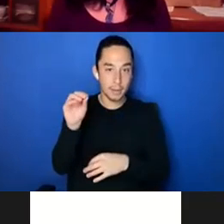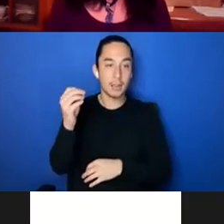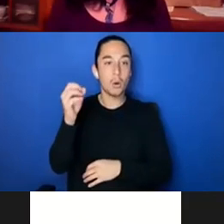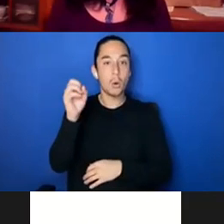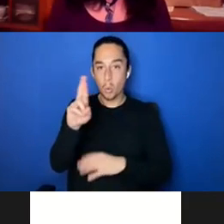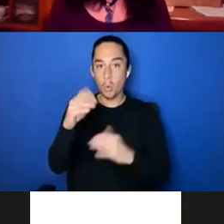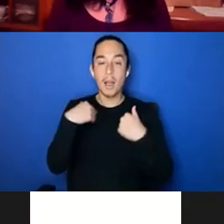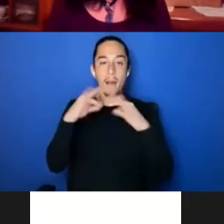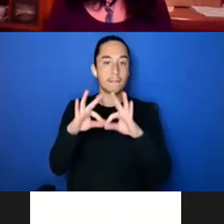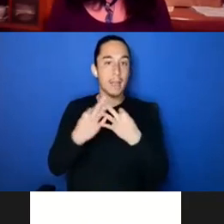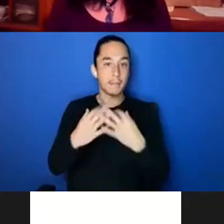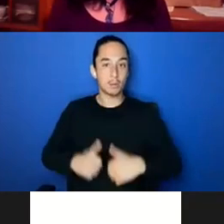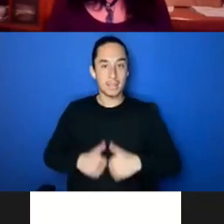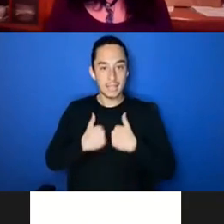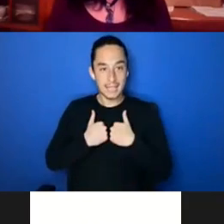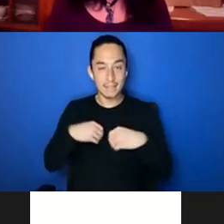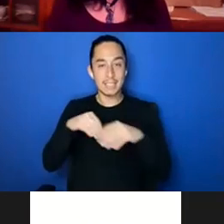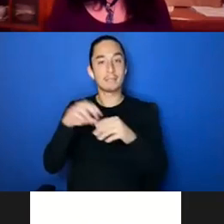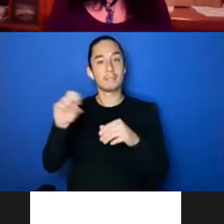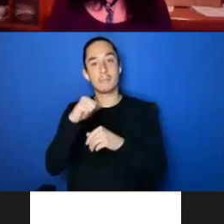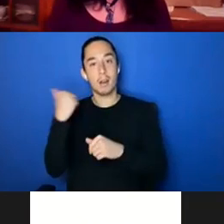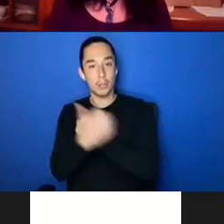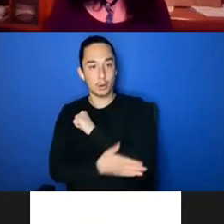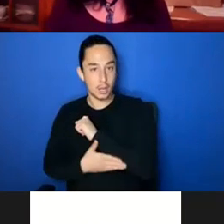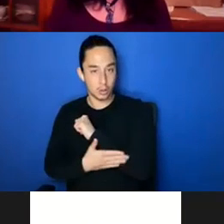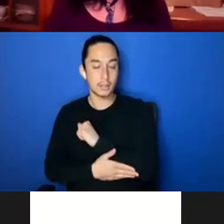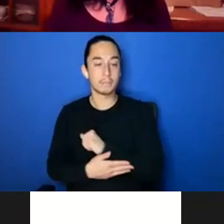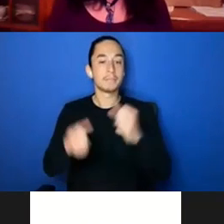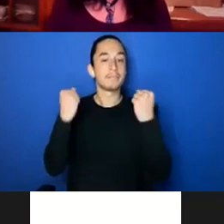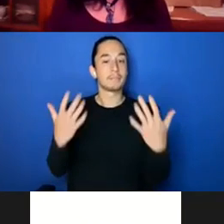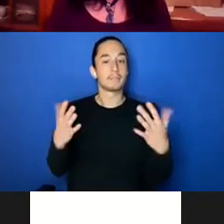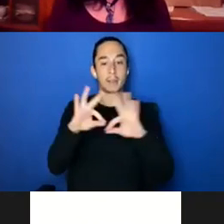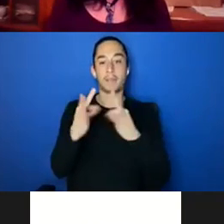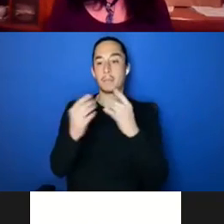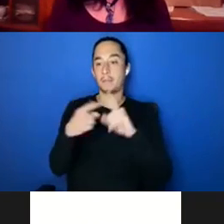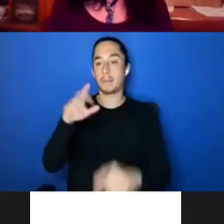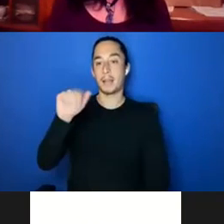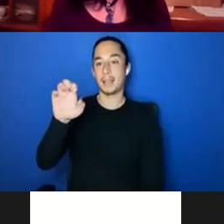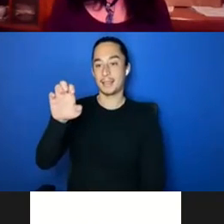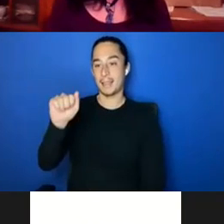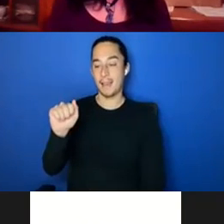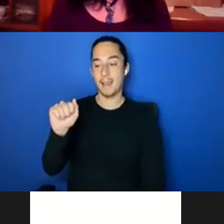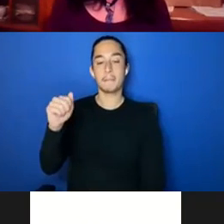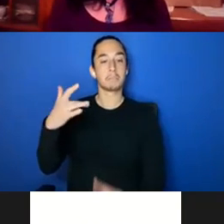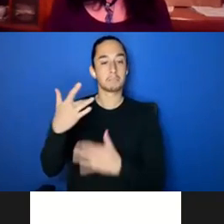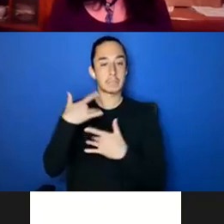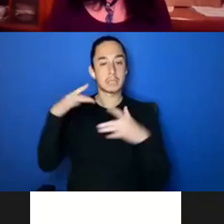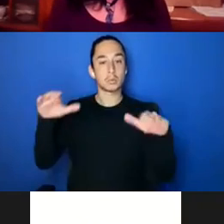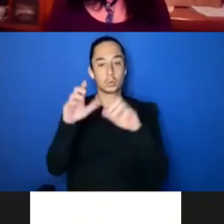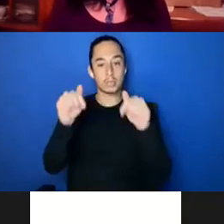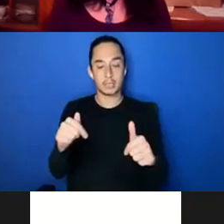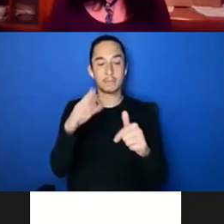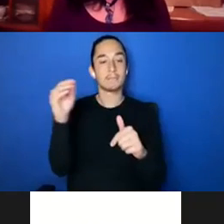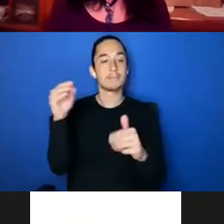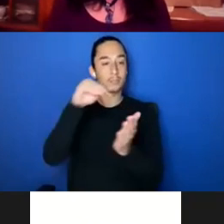have family that lives in a country abroad. A number of the families from AEA have done this, and their